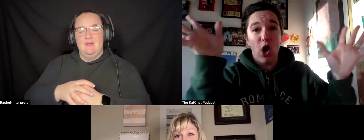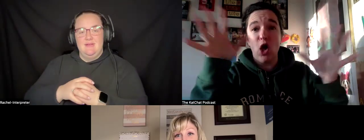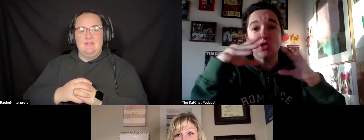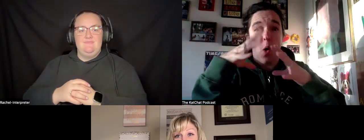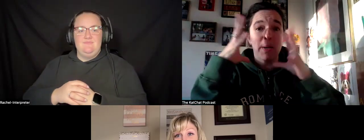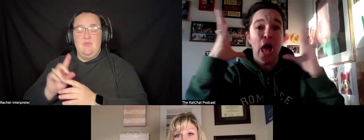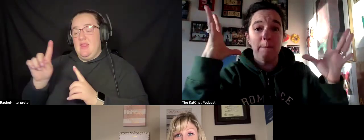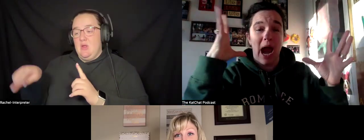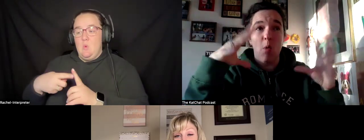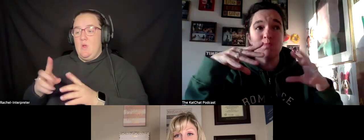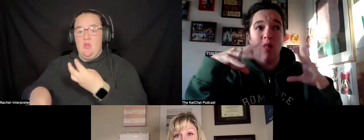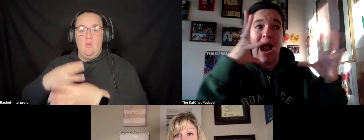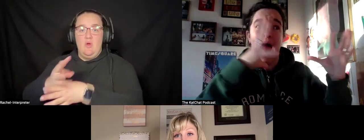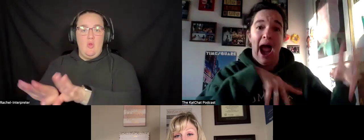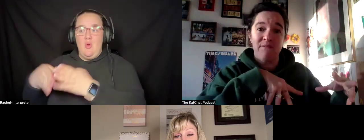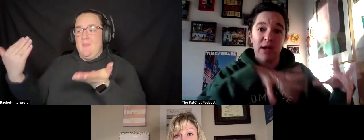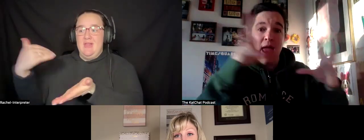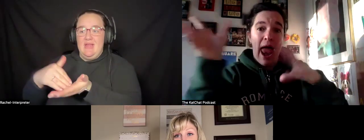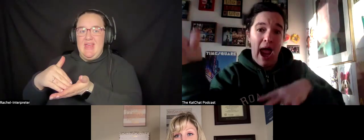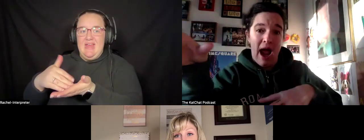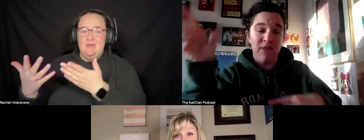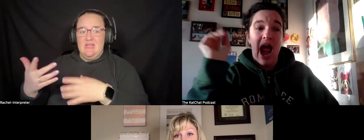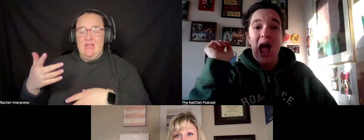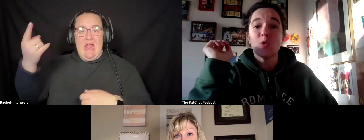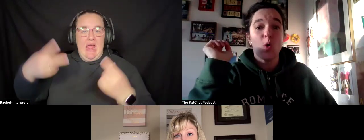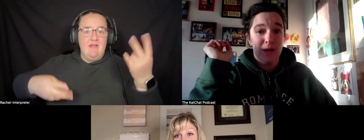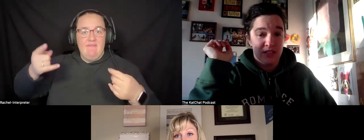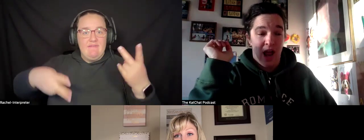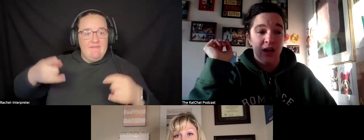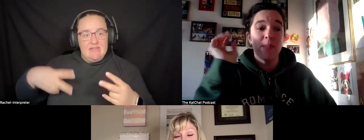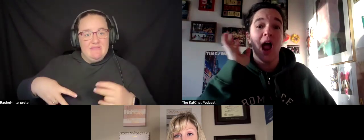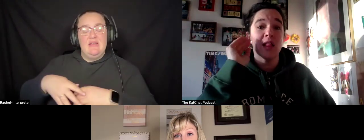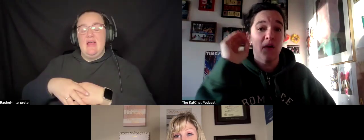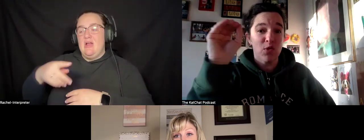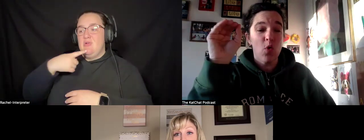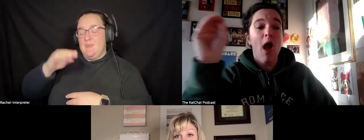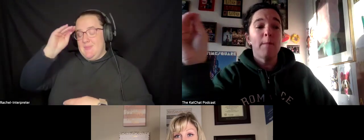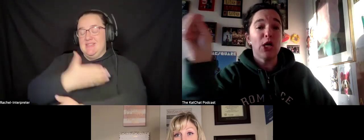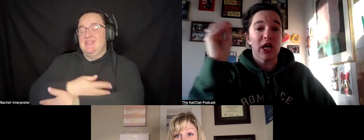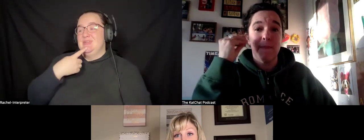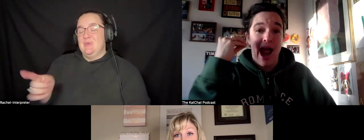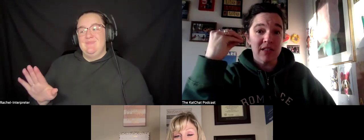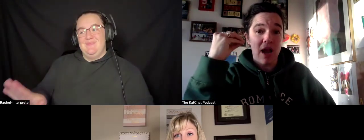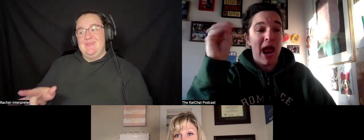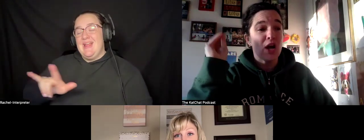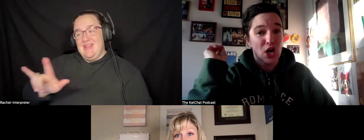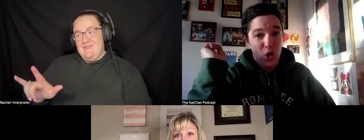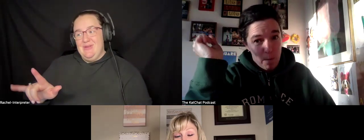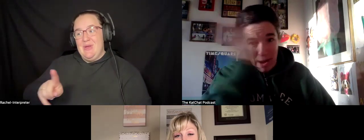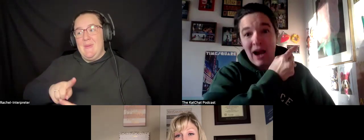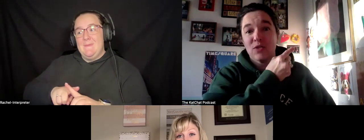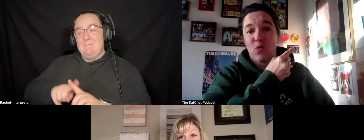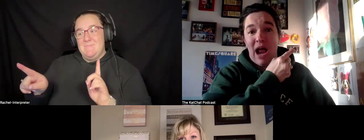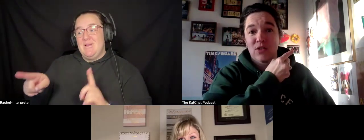the world opened up and it was more like half, half. I told my son, I'm like, I love you, but you're gonna mask up and you're gonna